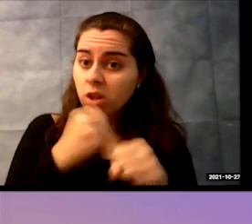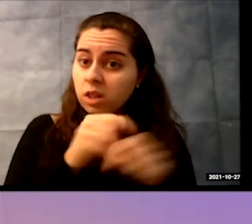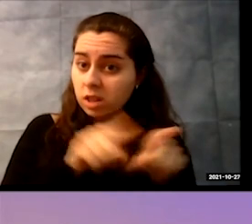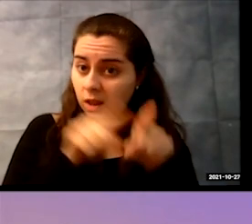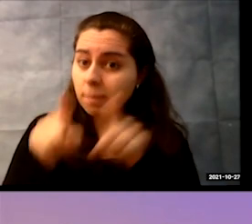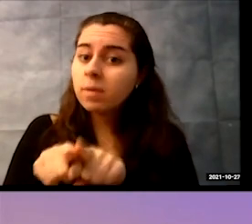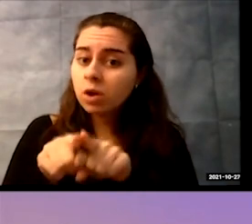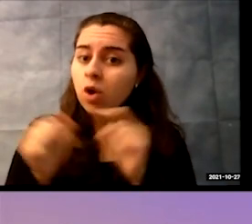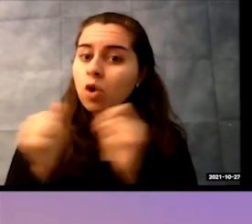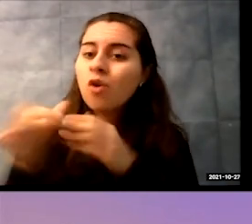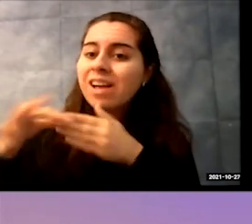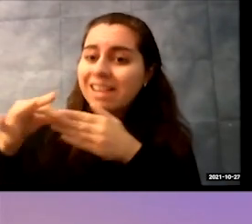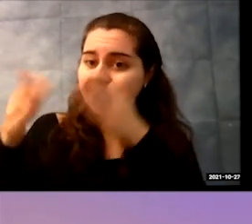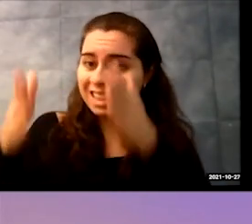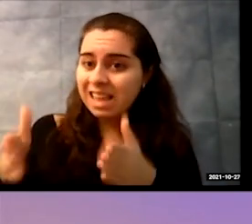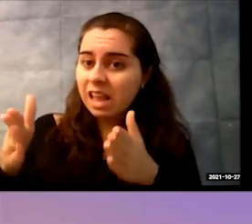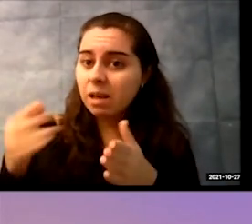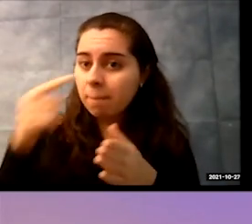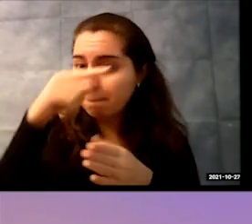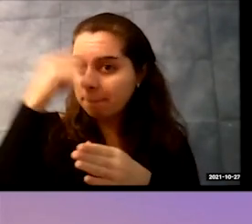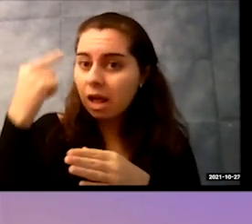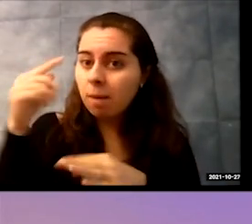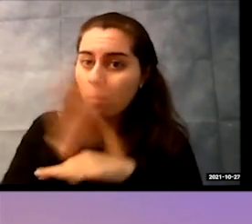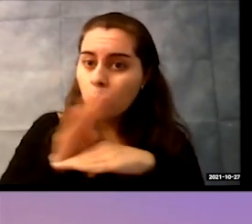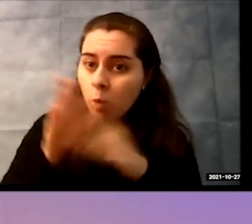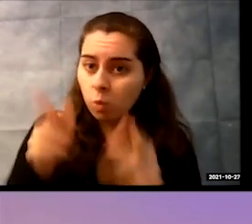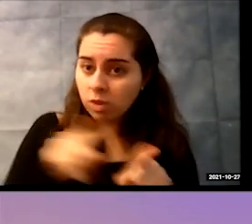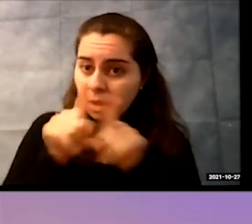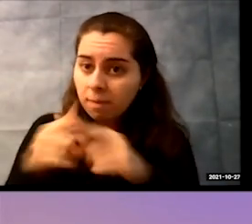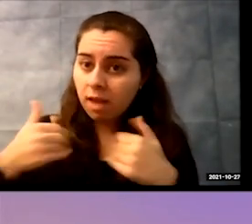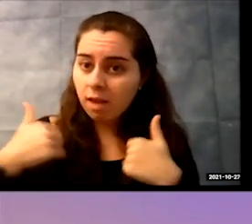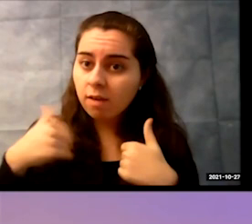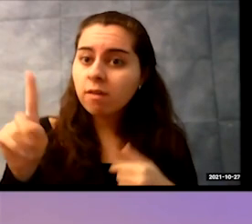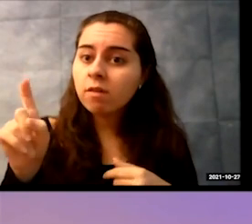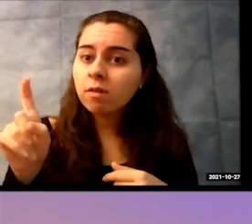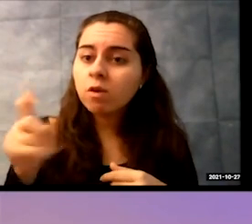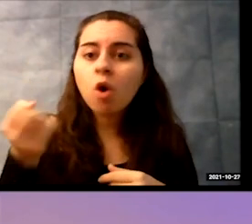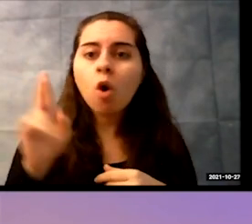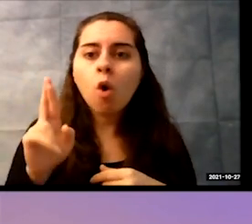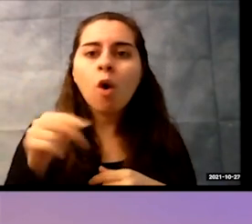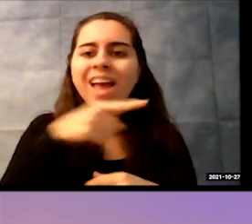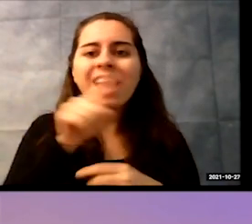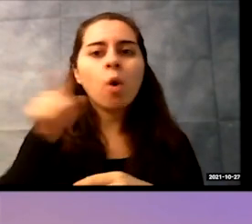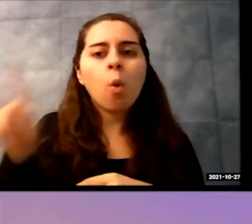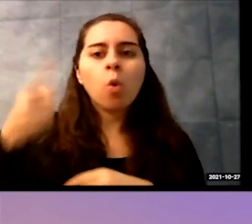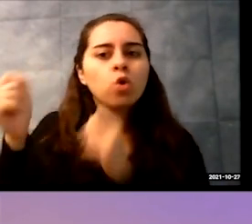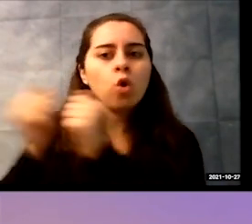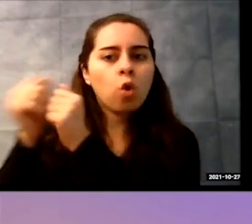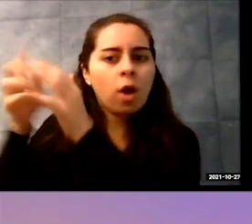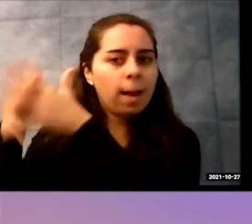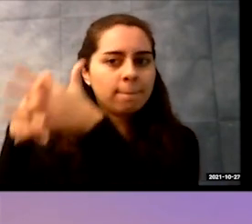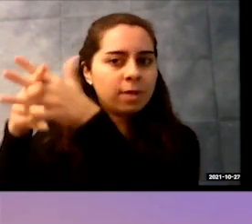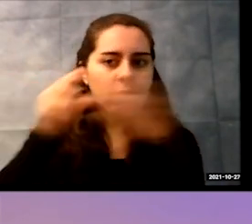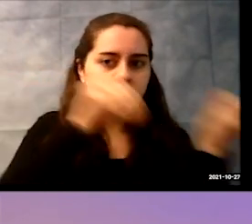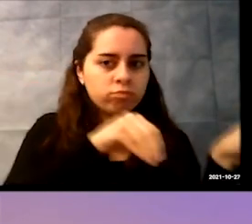Black leadership in the island as well? Or do you think that was something unique to the diaspora experience? I think that